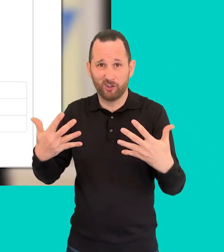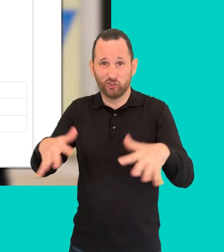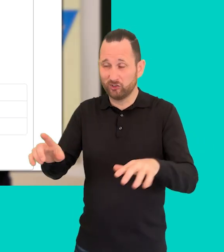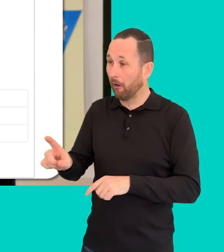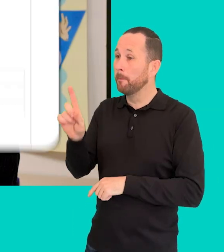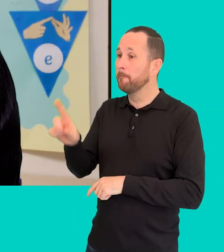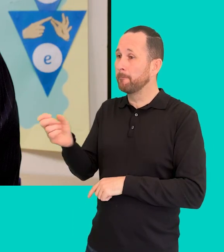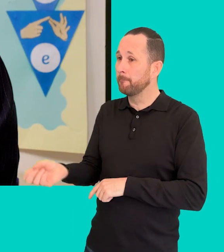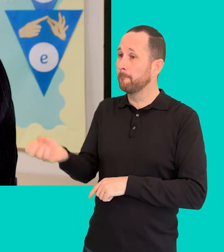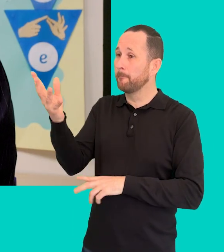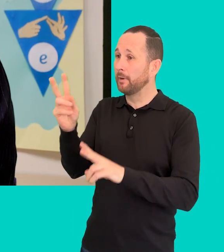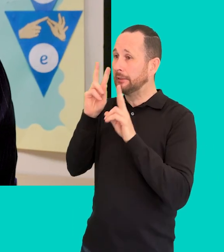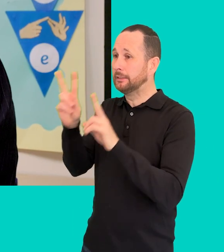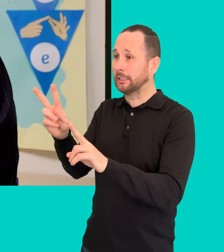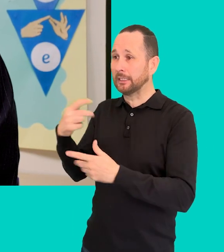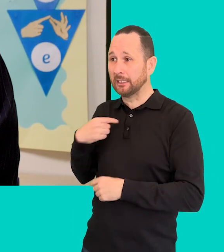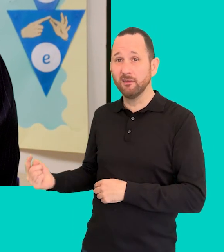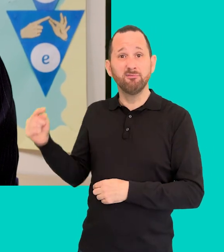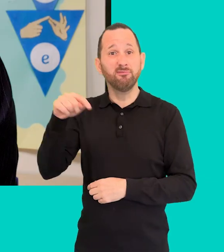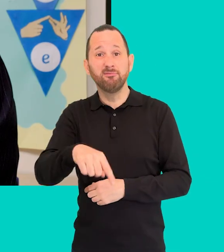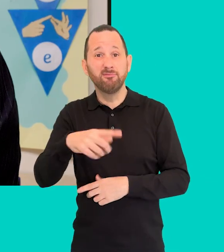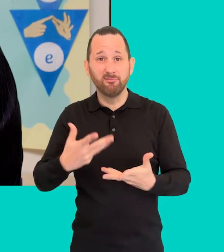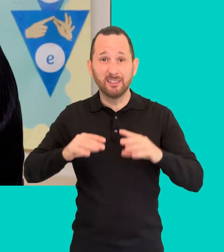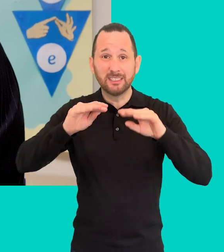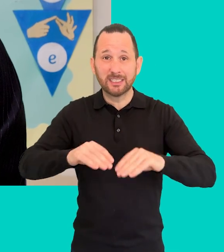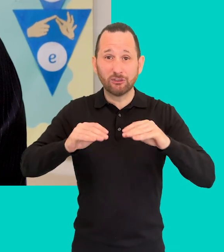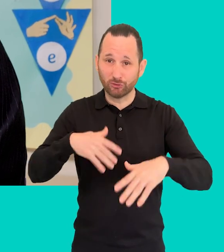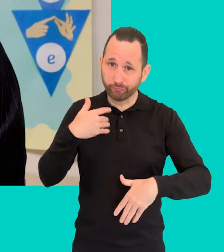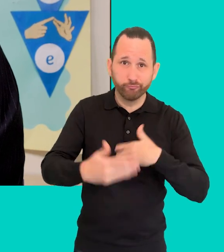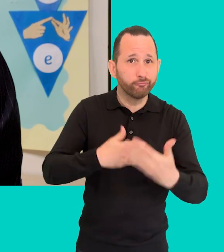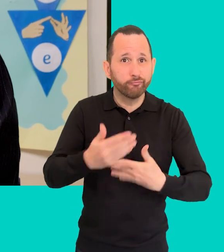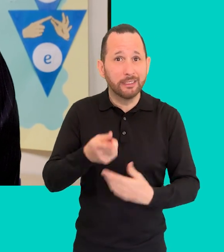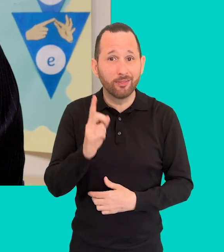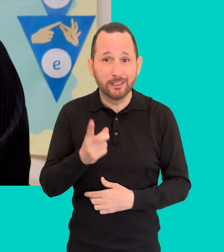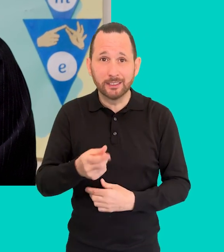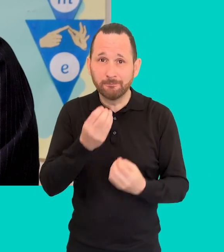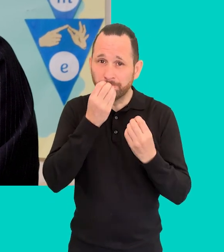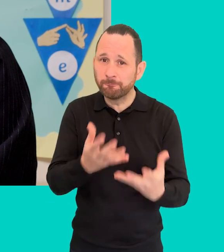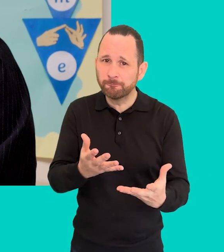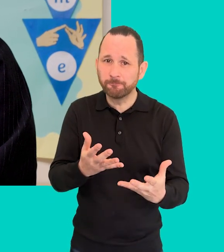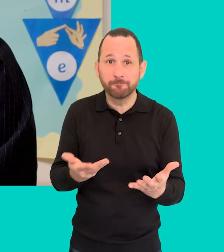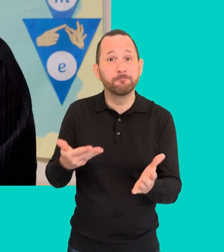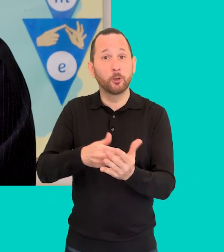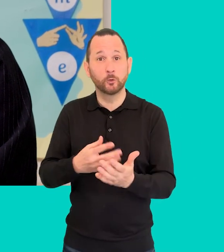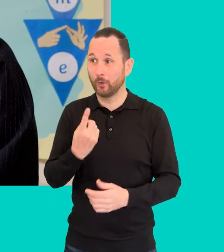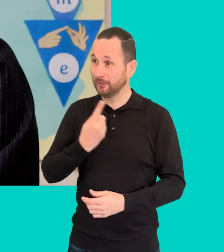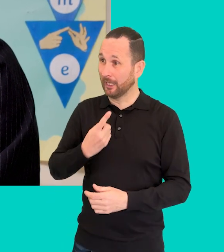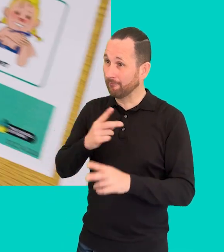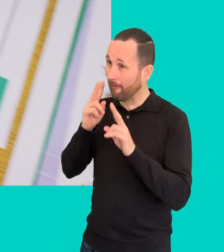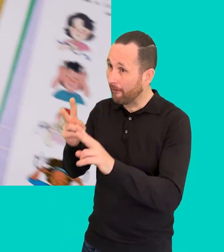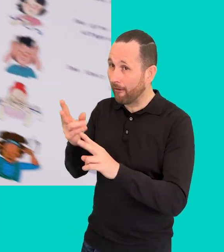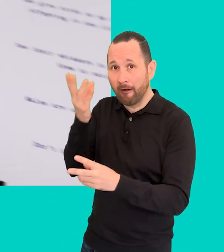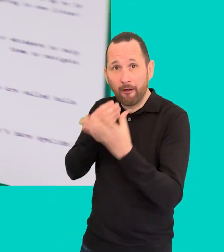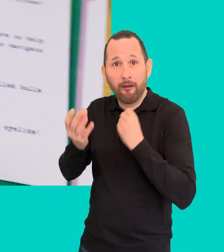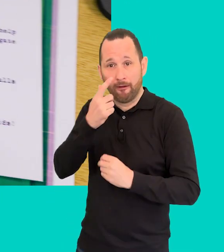can literally just put it on and sit back and let the teaching happen. You get to learn it yourself if it's something you're interested